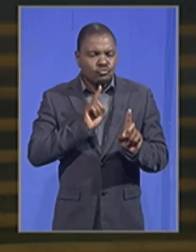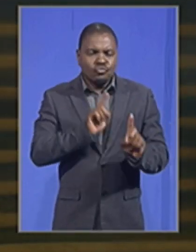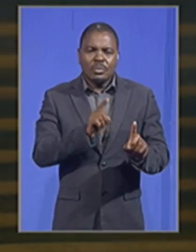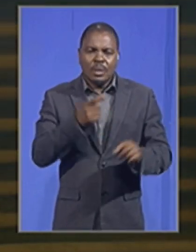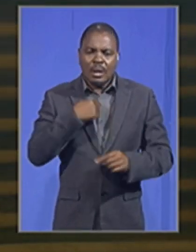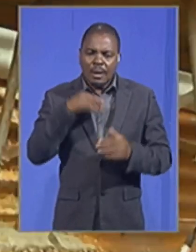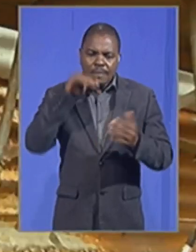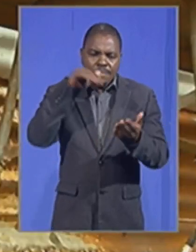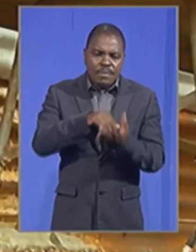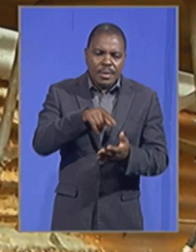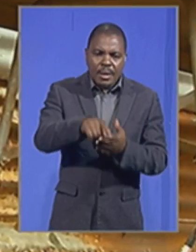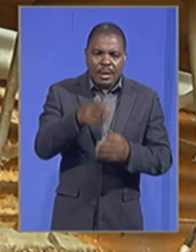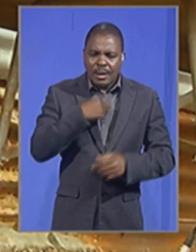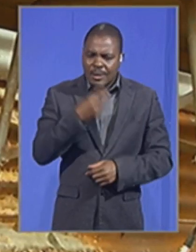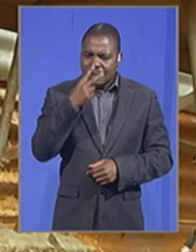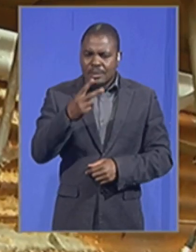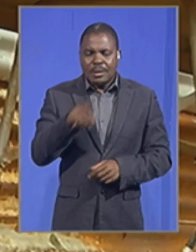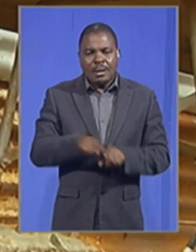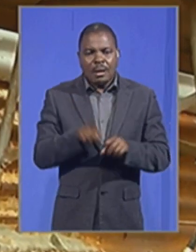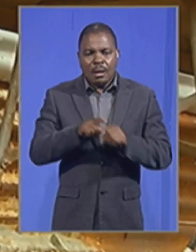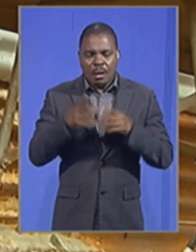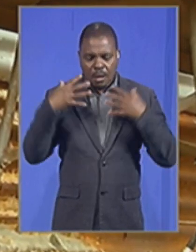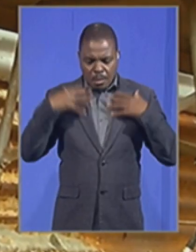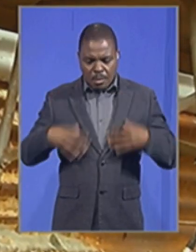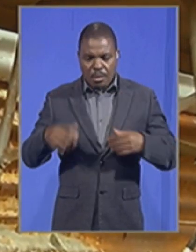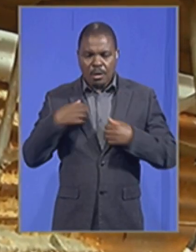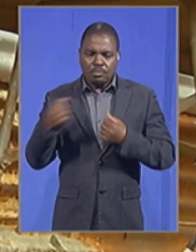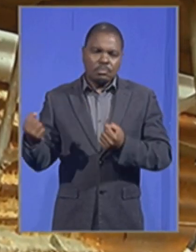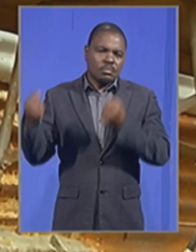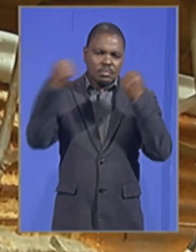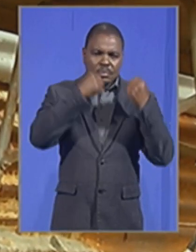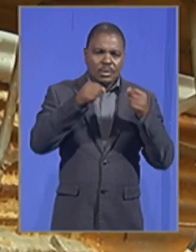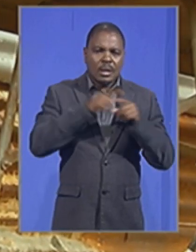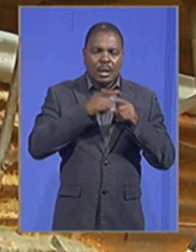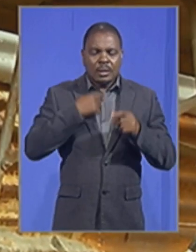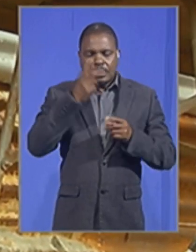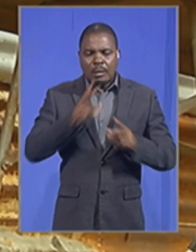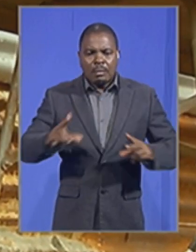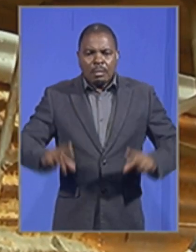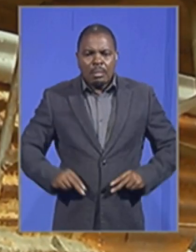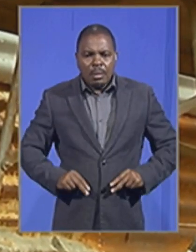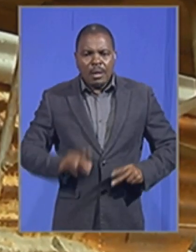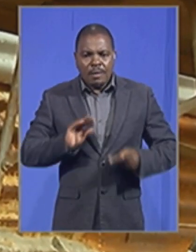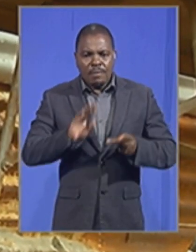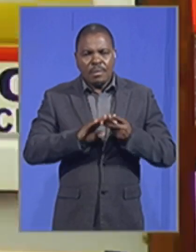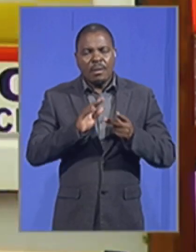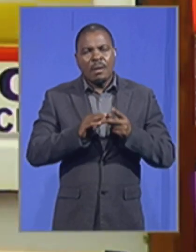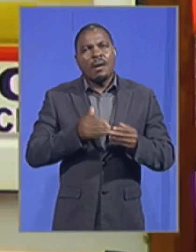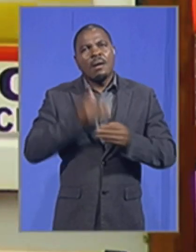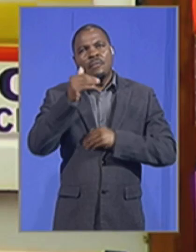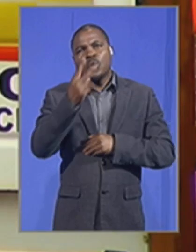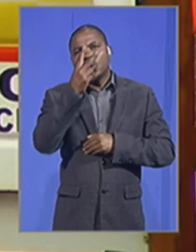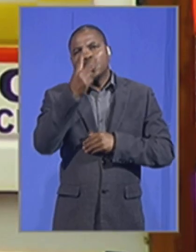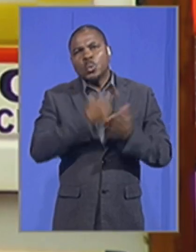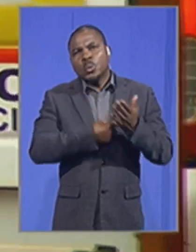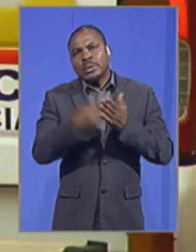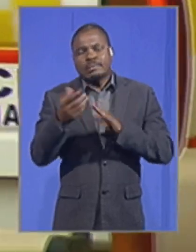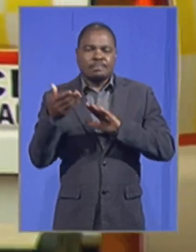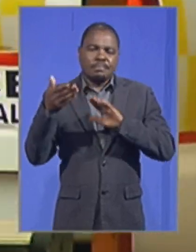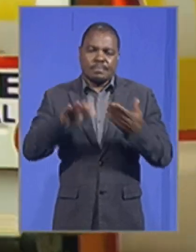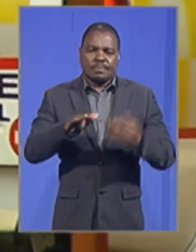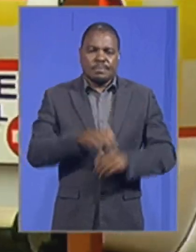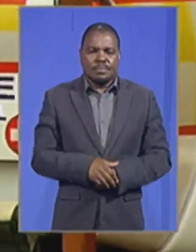ge ke fihla ka mola ke kera khabare le ka dikobo ke a mhlobola ke kera ba mapeshe dipampase o tlhokofetse after 2 weeks.